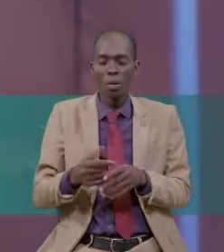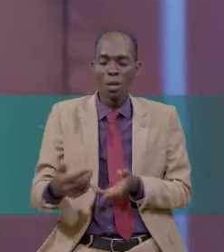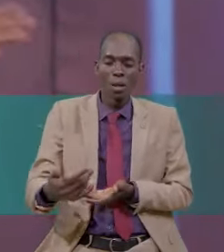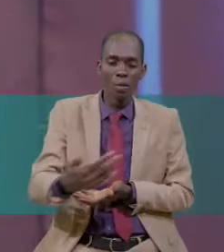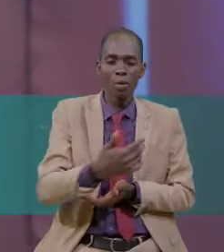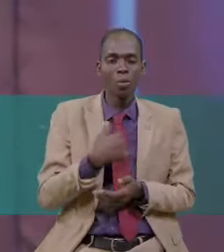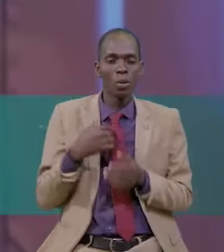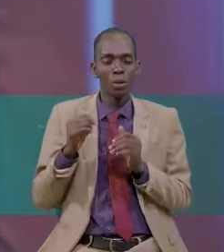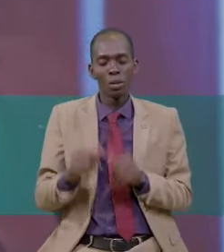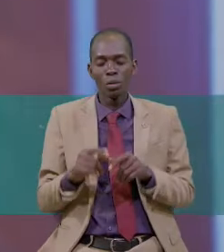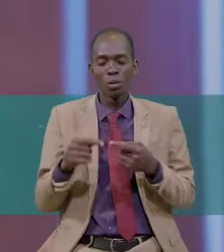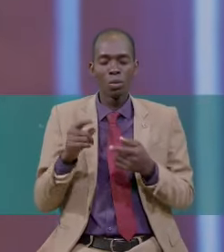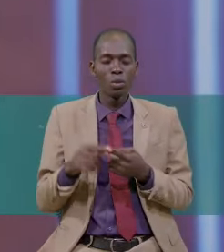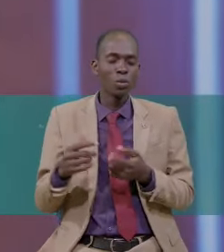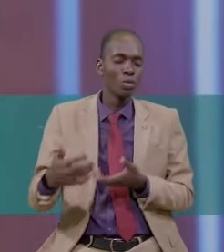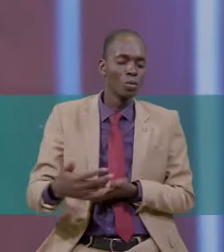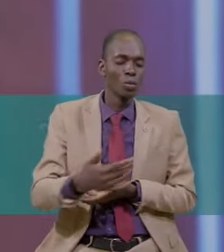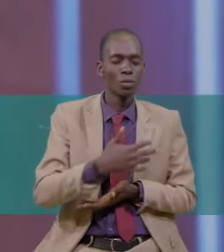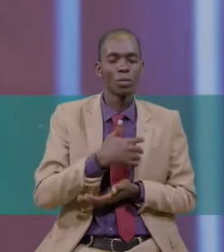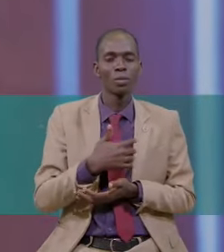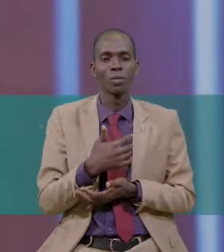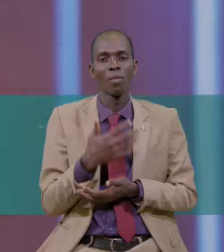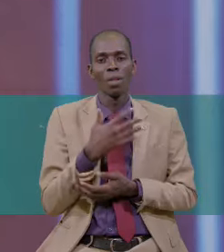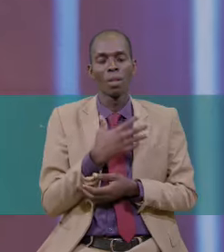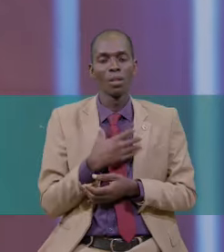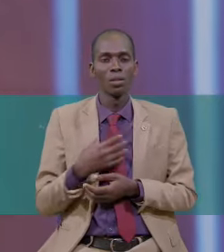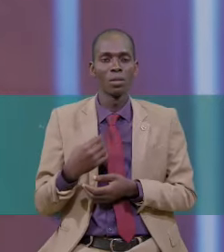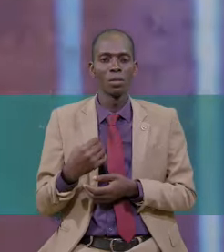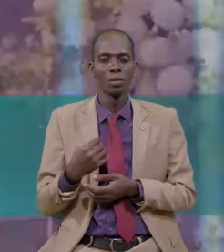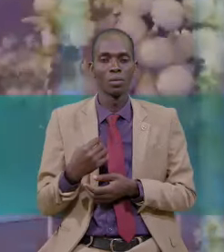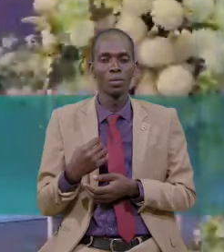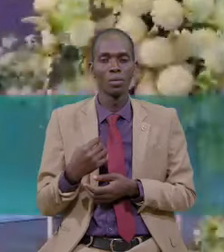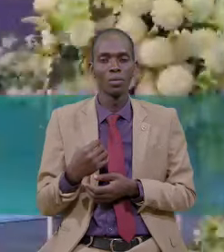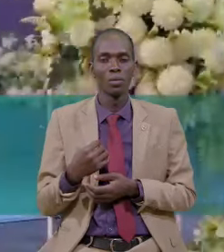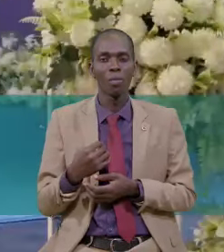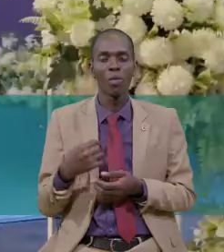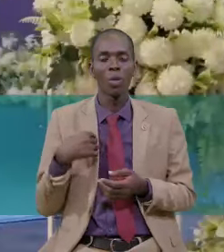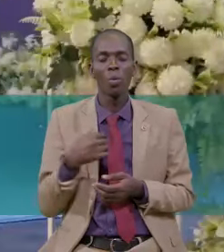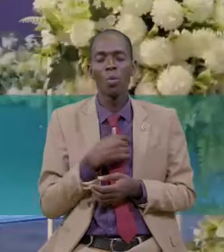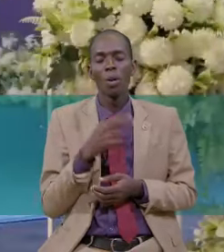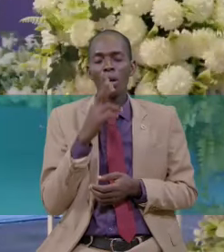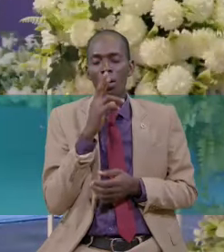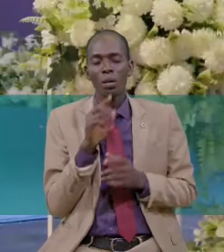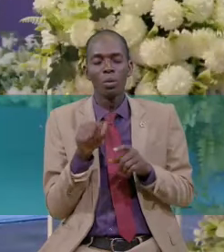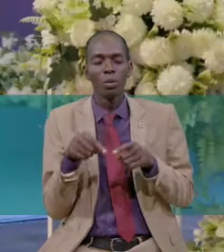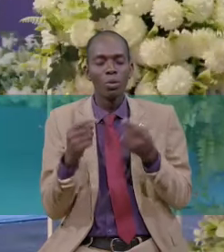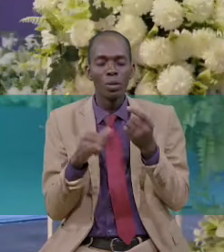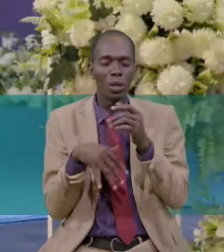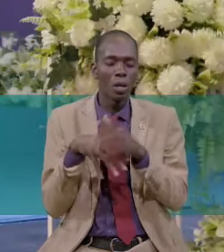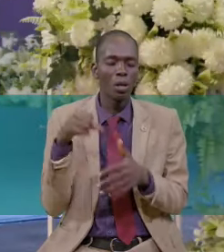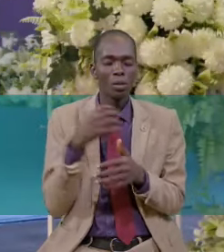whoever we can lead into repentance and redemption, we're going out and getting